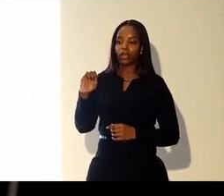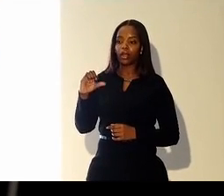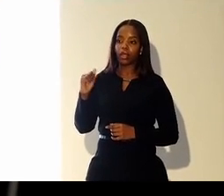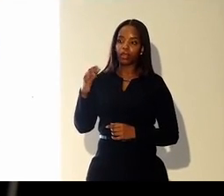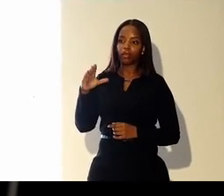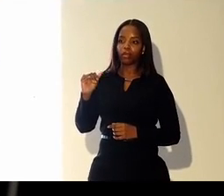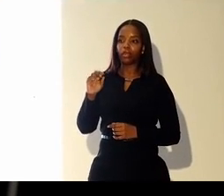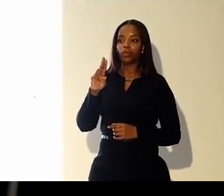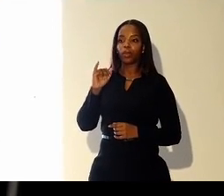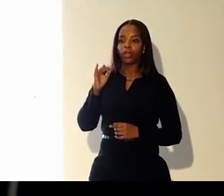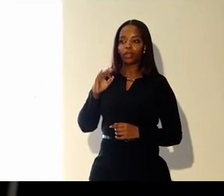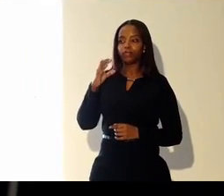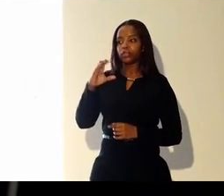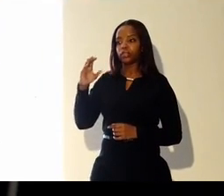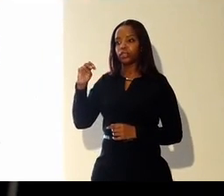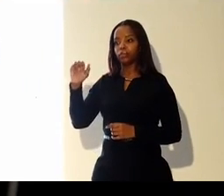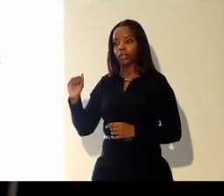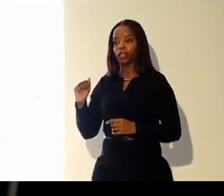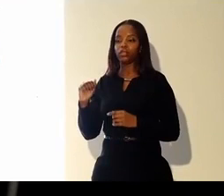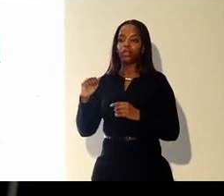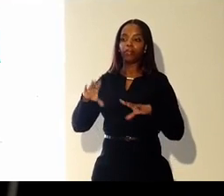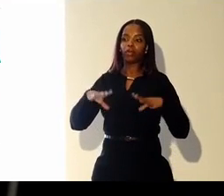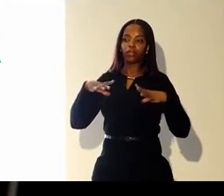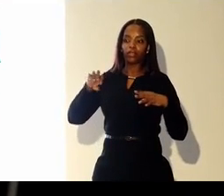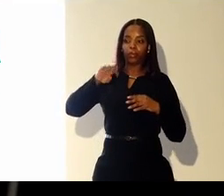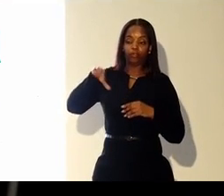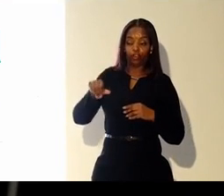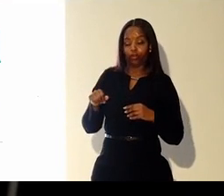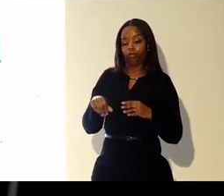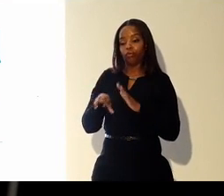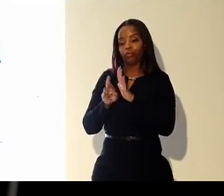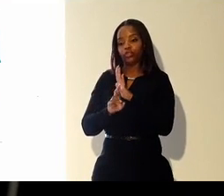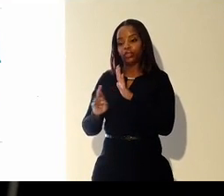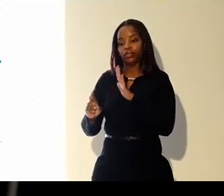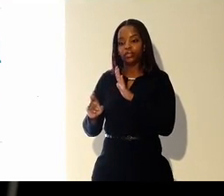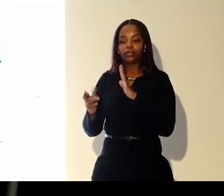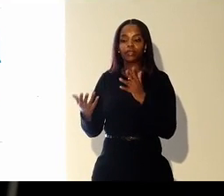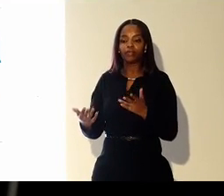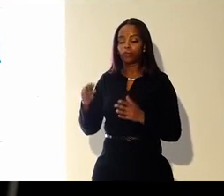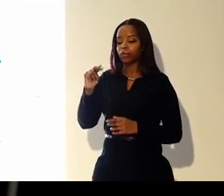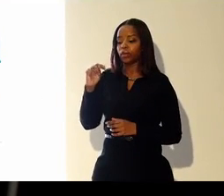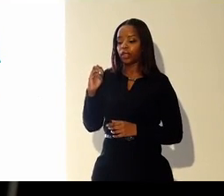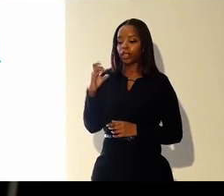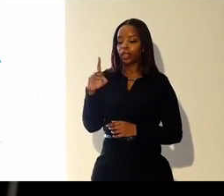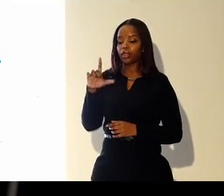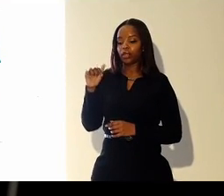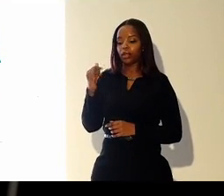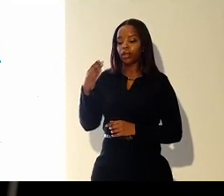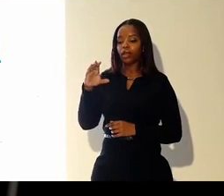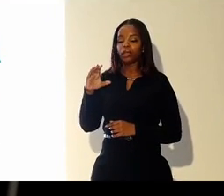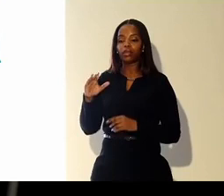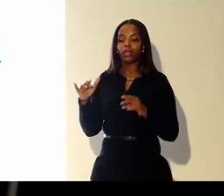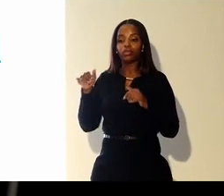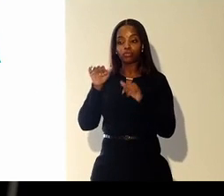Fund, Productivity South Africa, and Proudly South Africa, representatives of the Nedlac Social Partners,